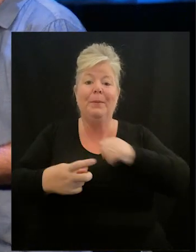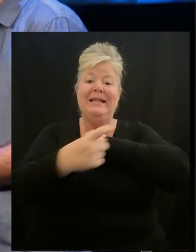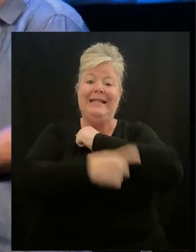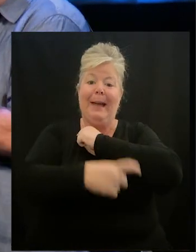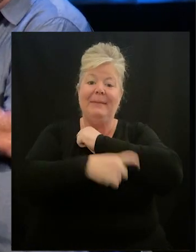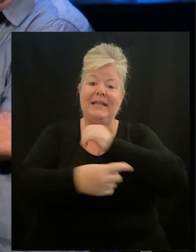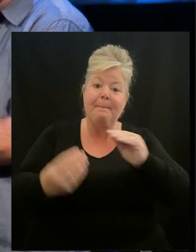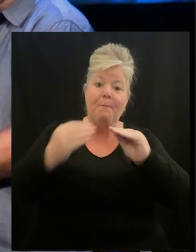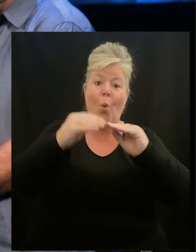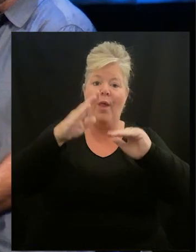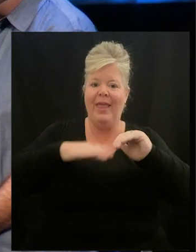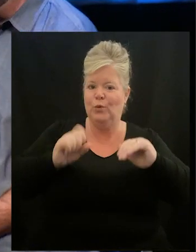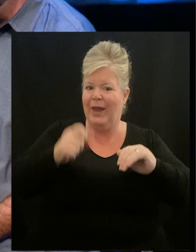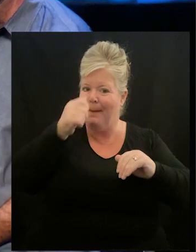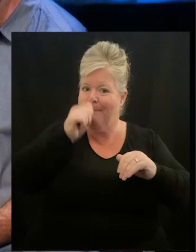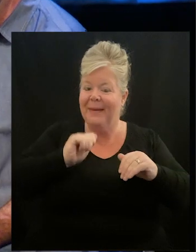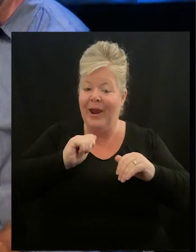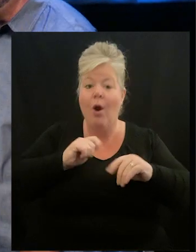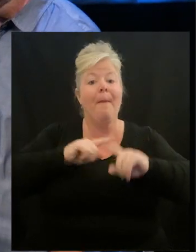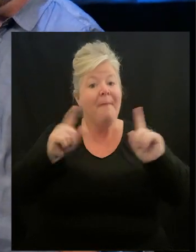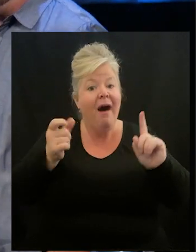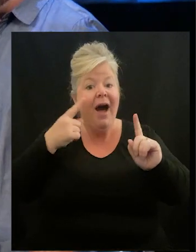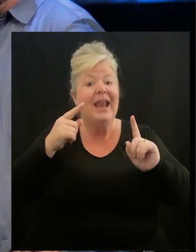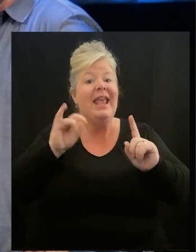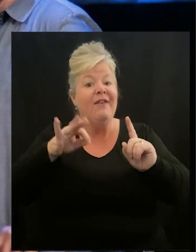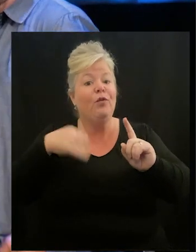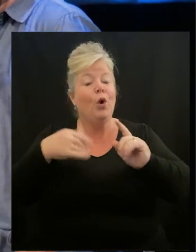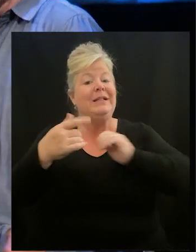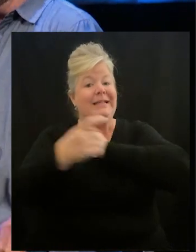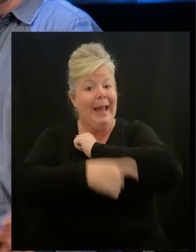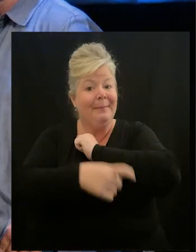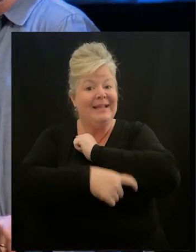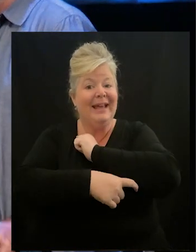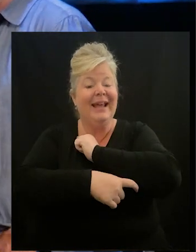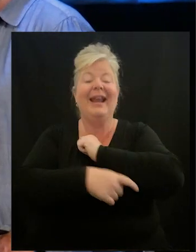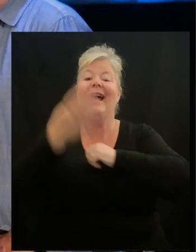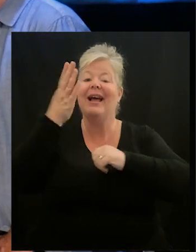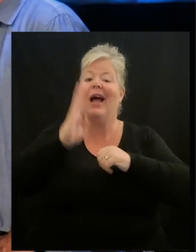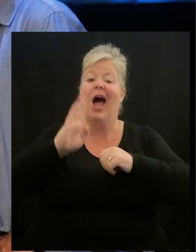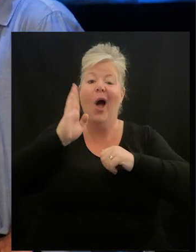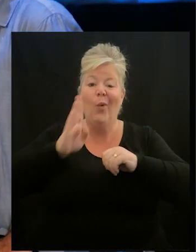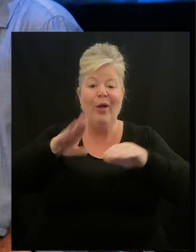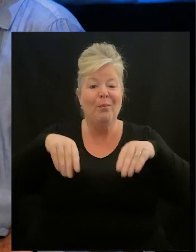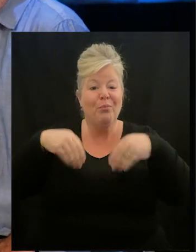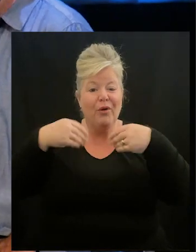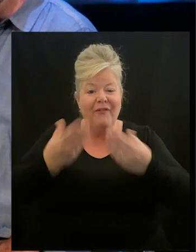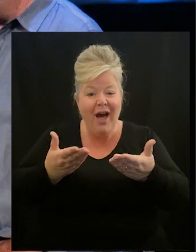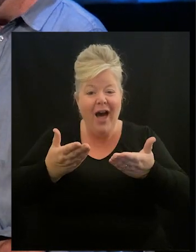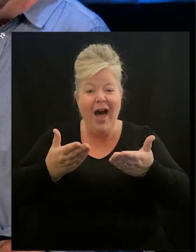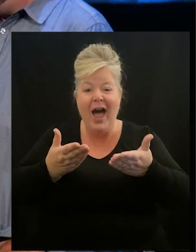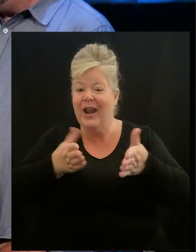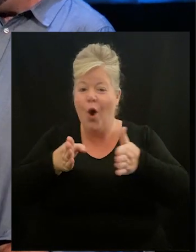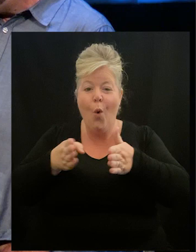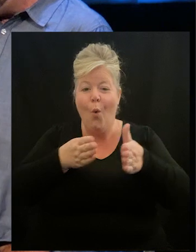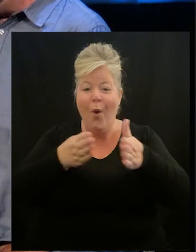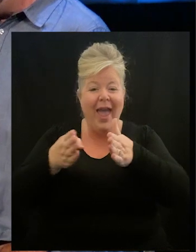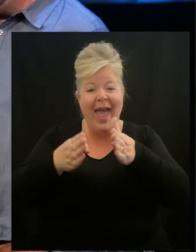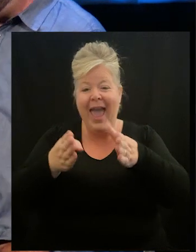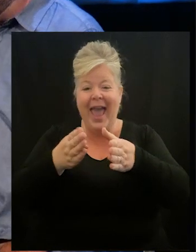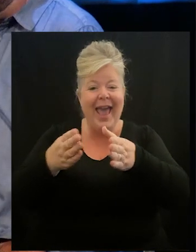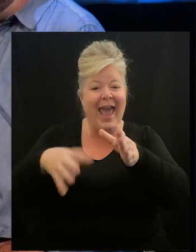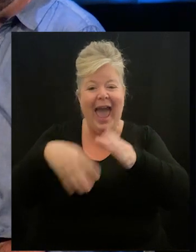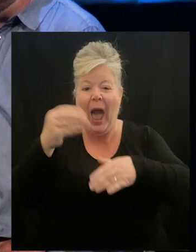But when you are tempted, he will also provide a way out so that you can endure it. So this is